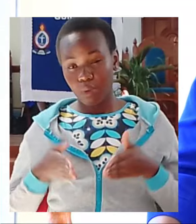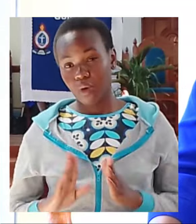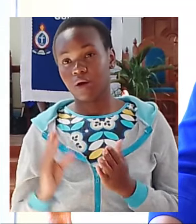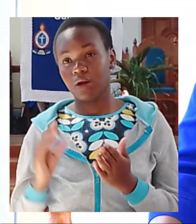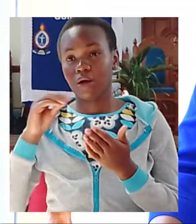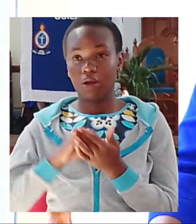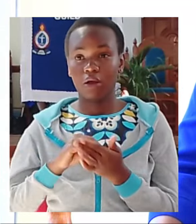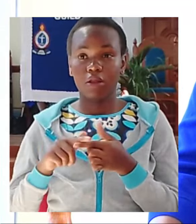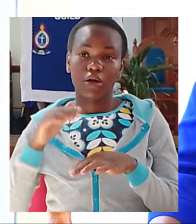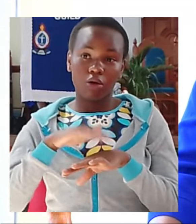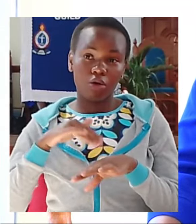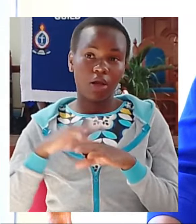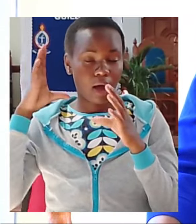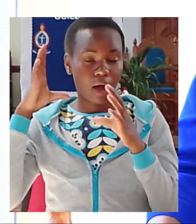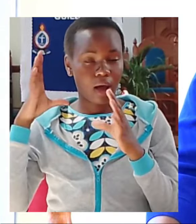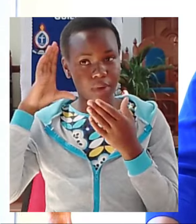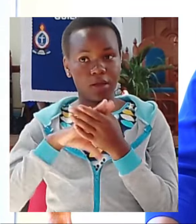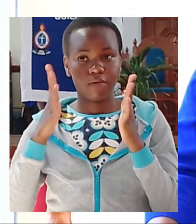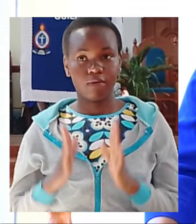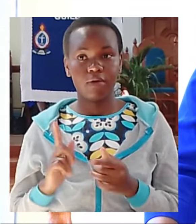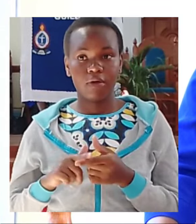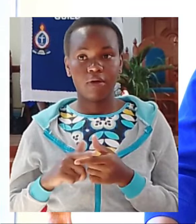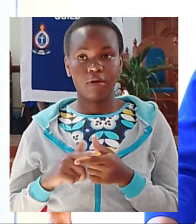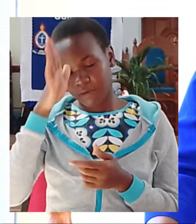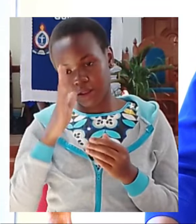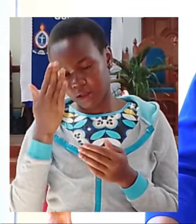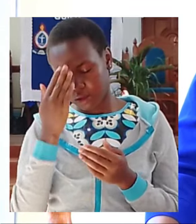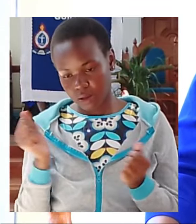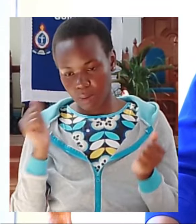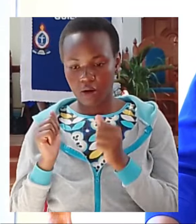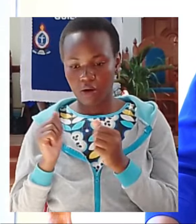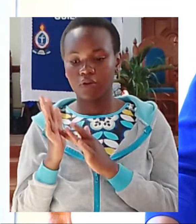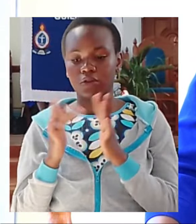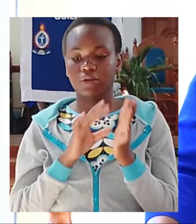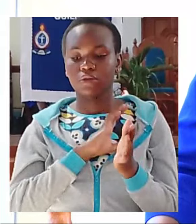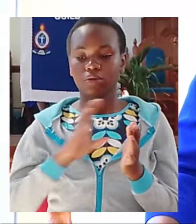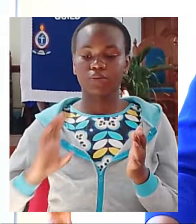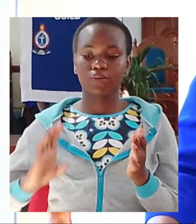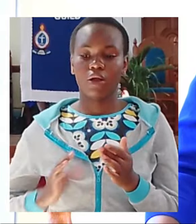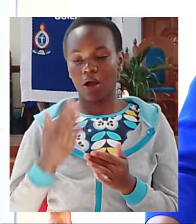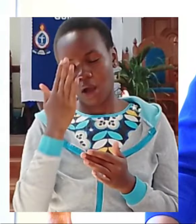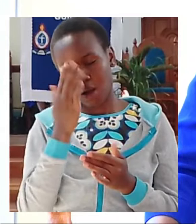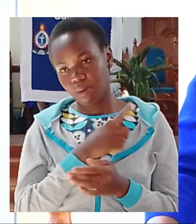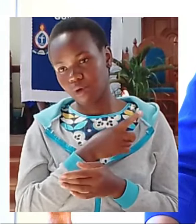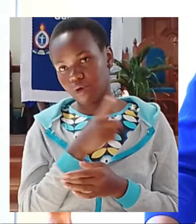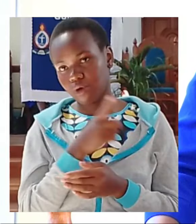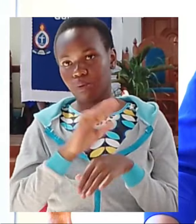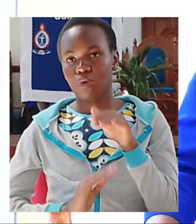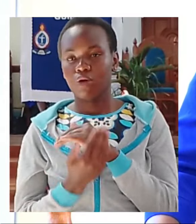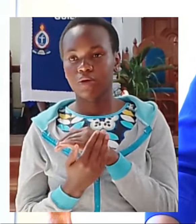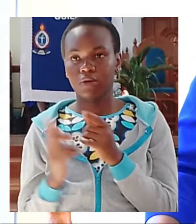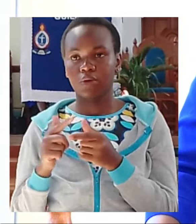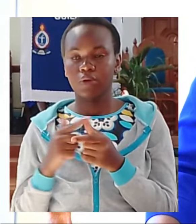called a believer? Father, in the mighty name of Jesus, we surrender unto you this morning.